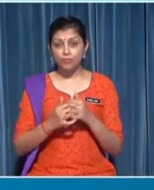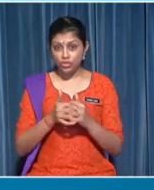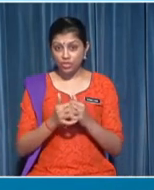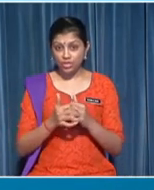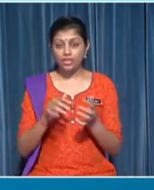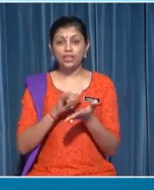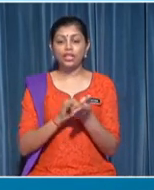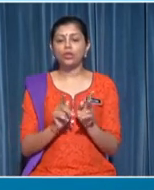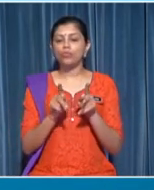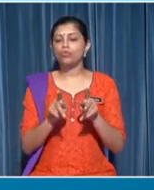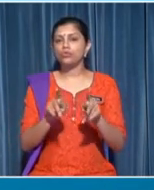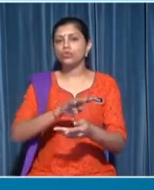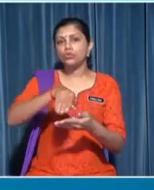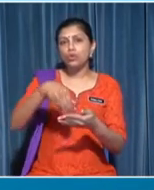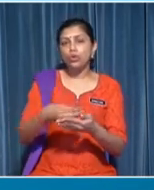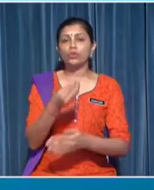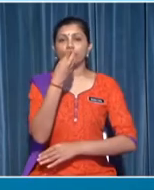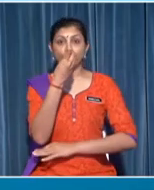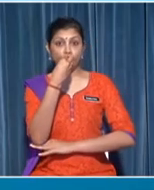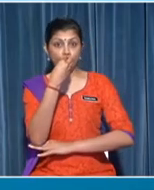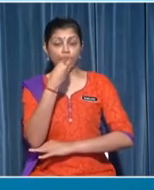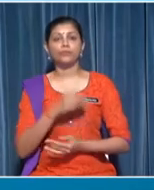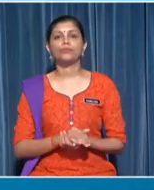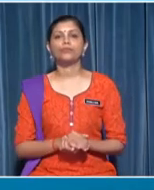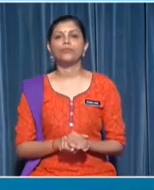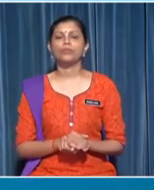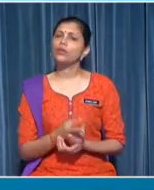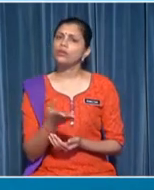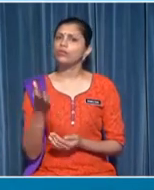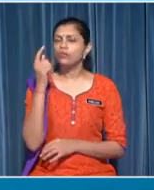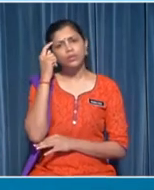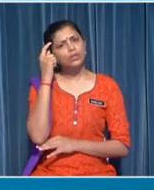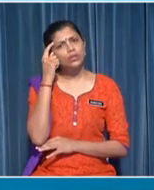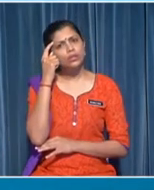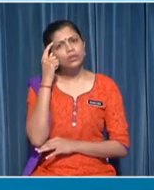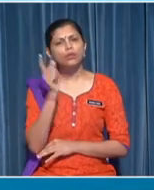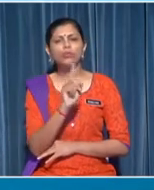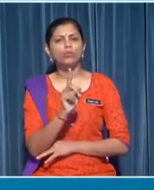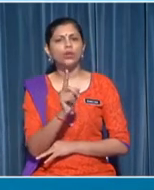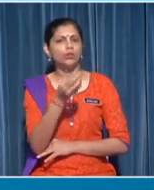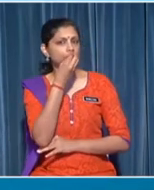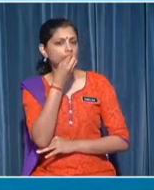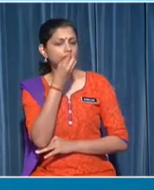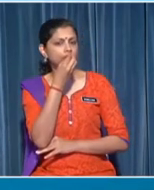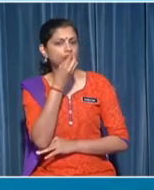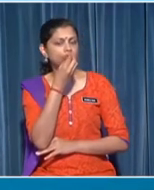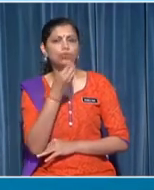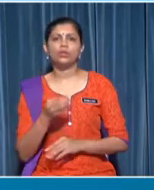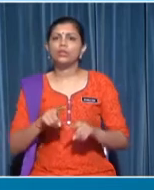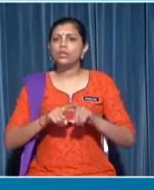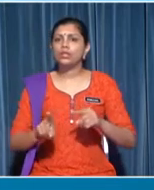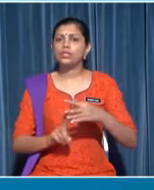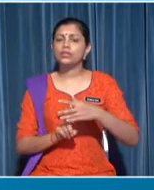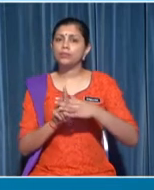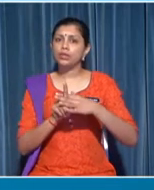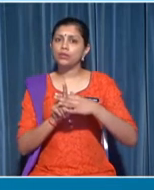food you consume? Because when you think about it, where do all the food disappear after you